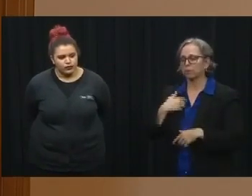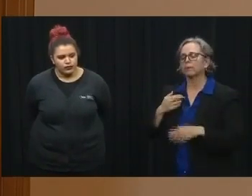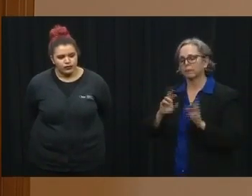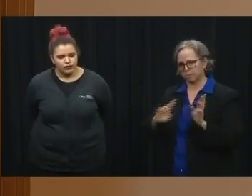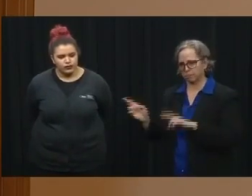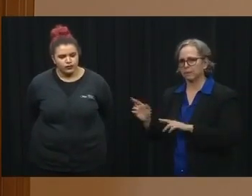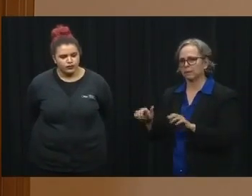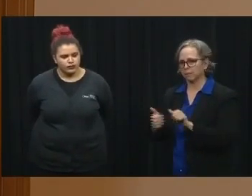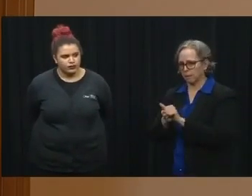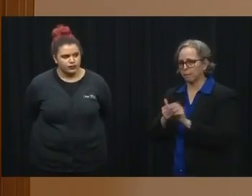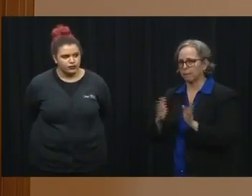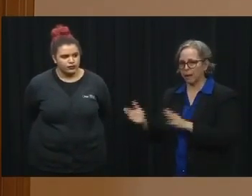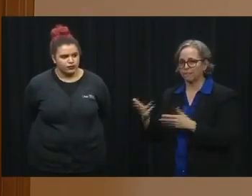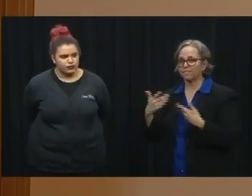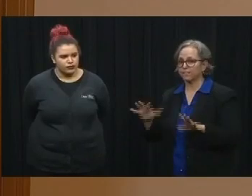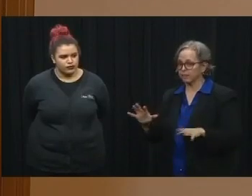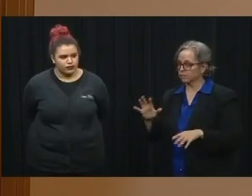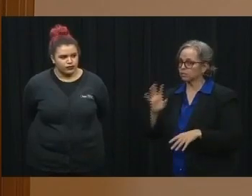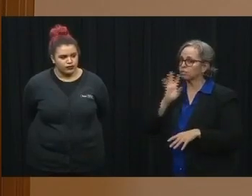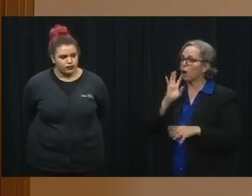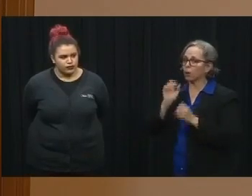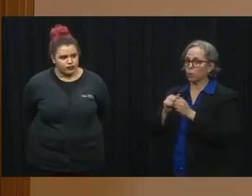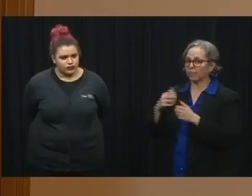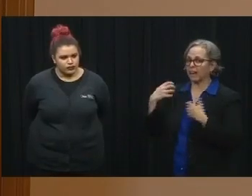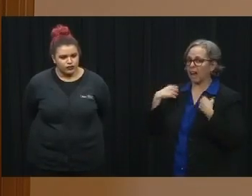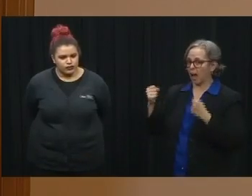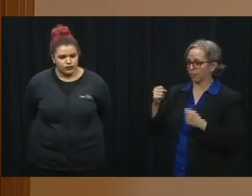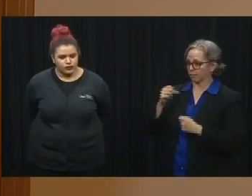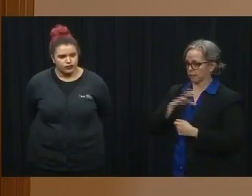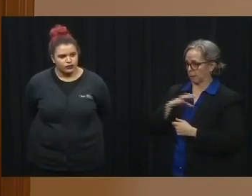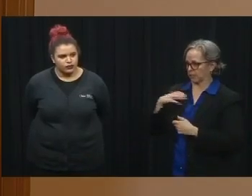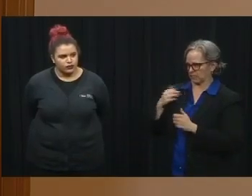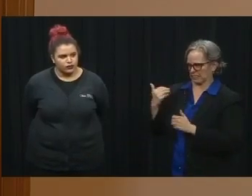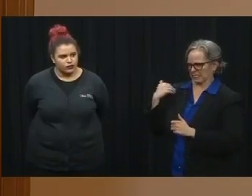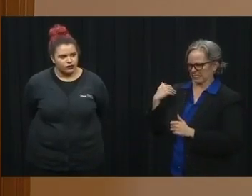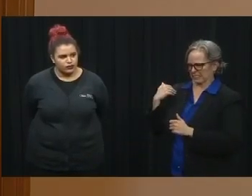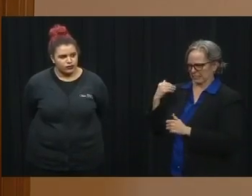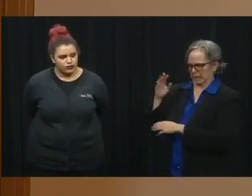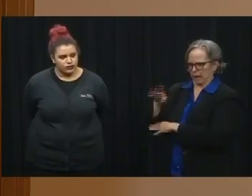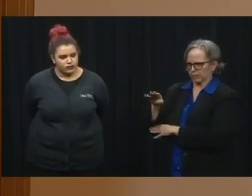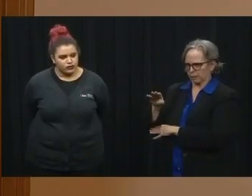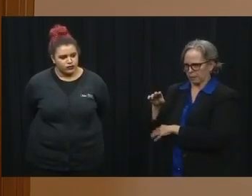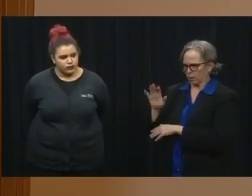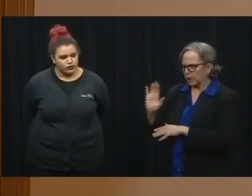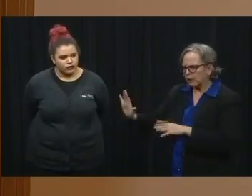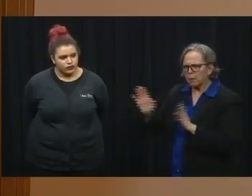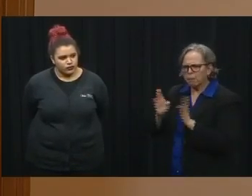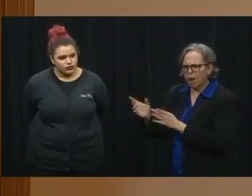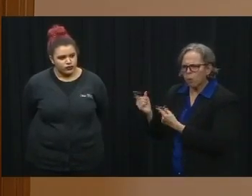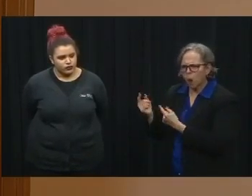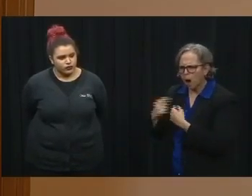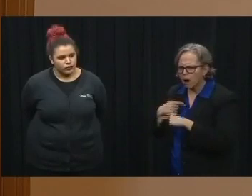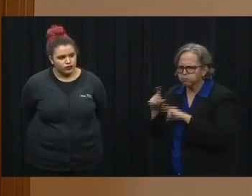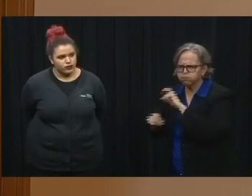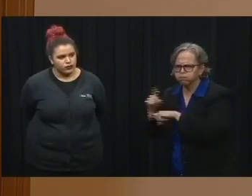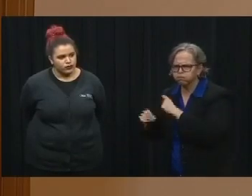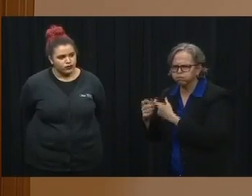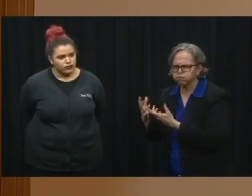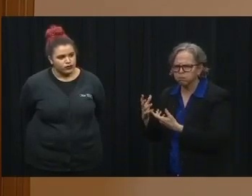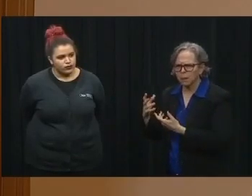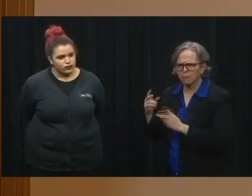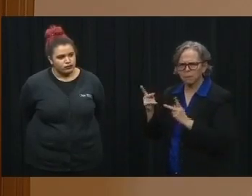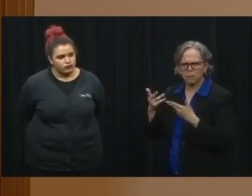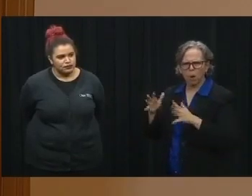this afternoon, and I also talked to him about his plan. And fortunately, a lot of folks were already working from home,